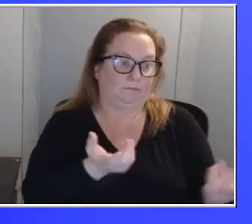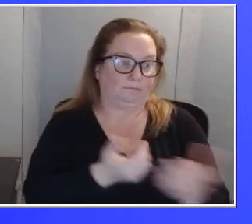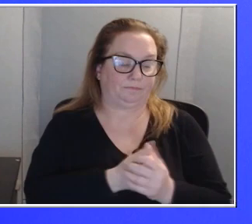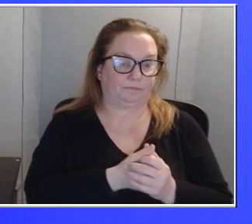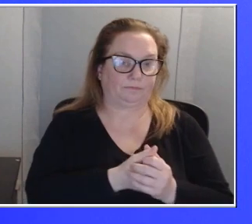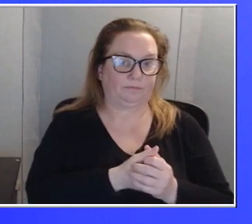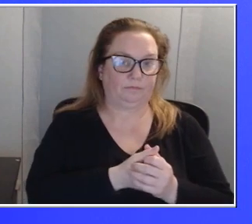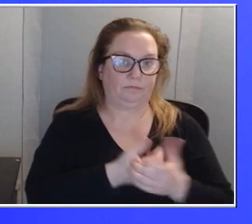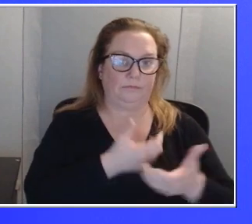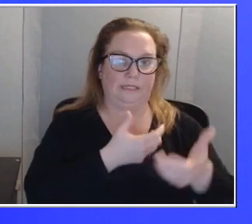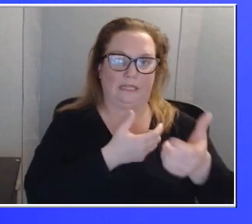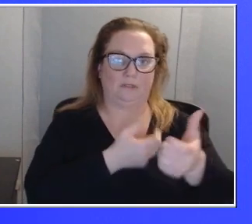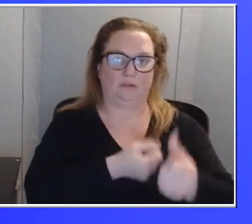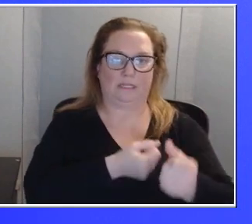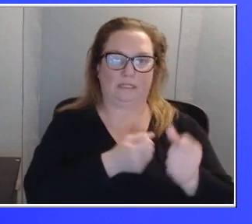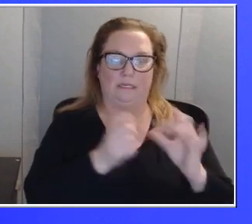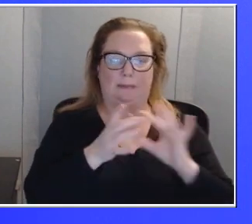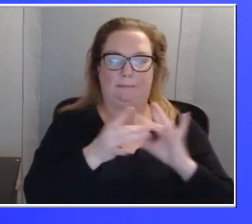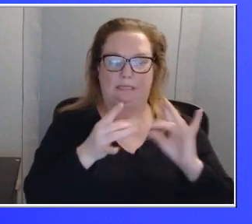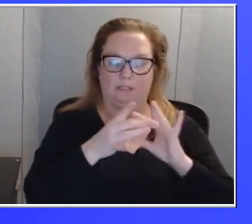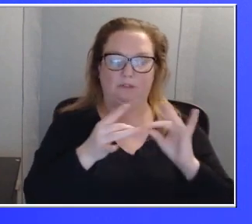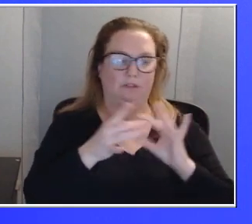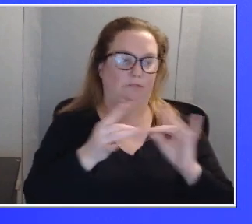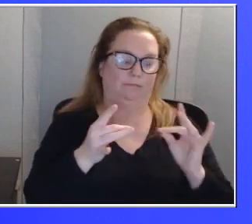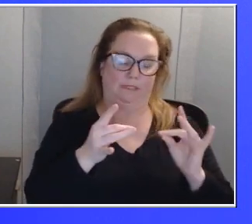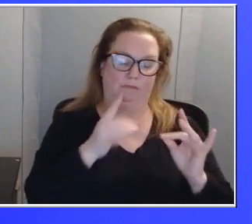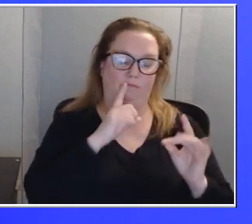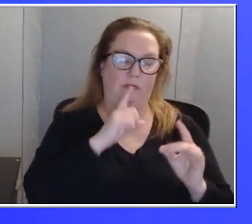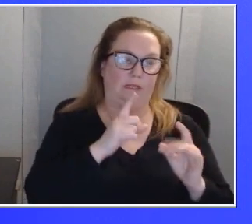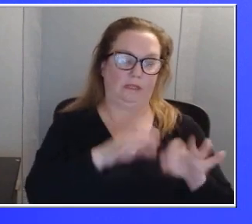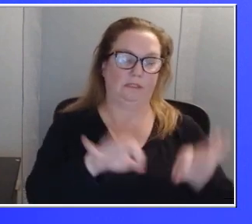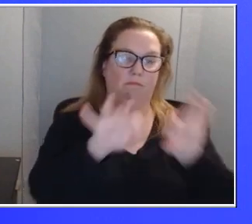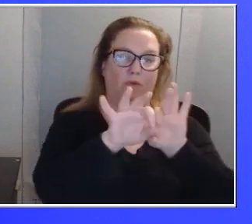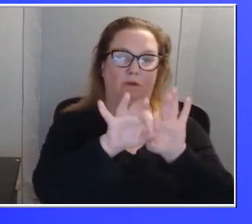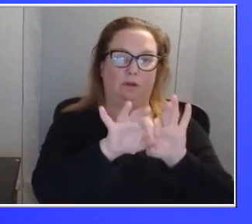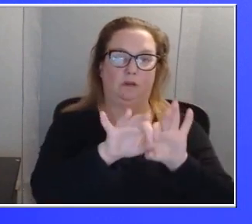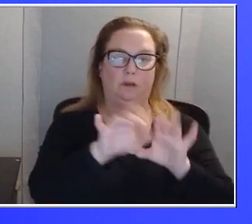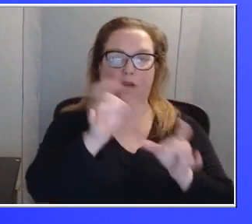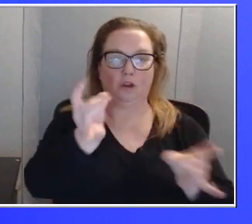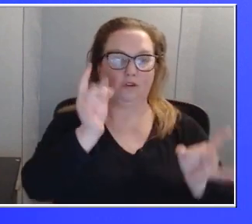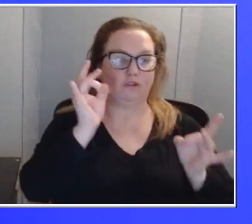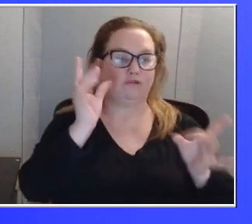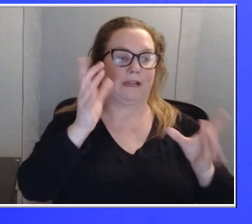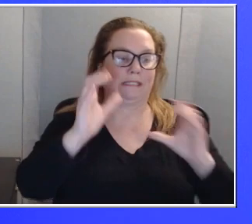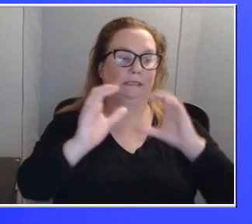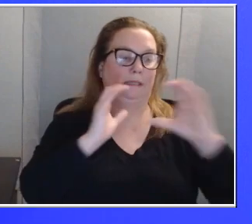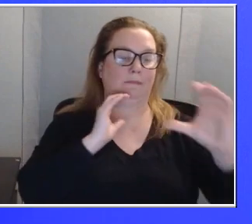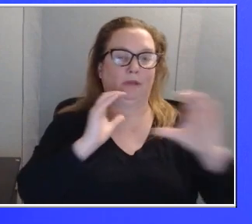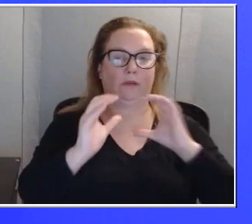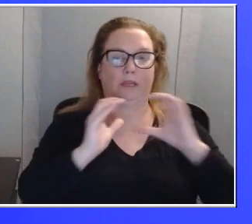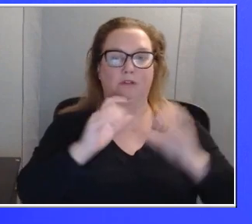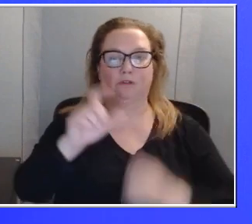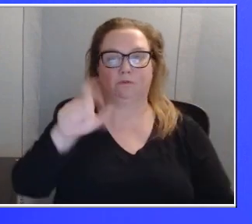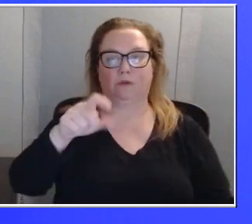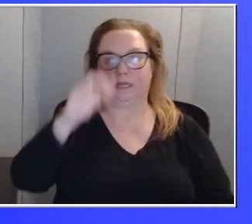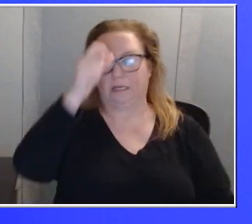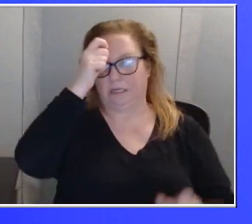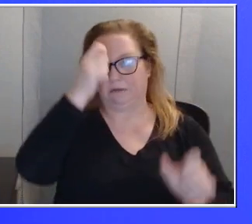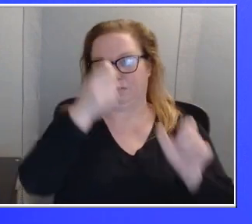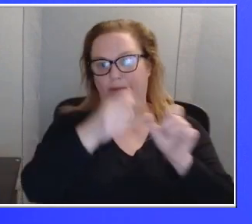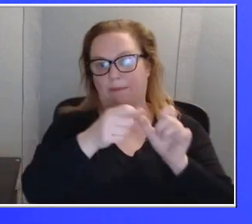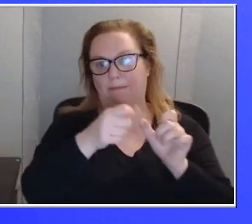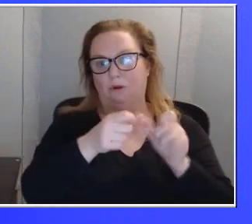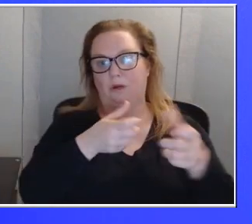trusted messenger thing can't be really underestimated either. Going to crisis communication, we need to remember that